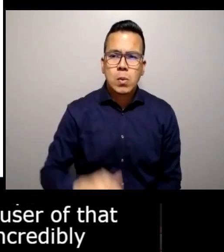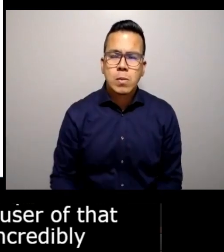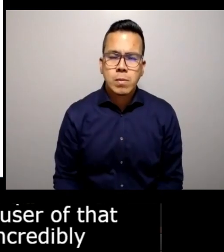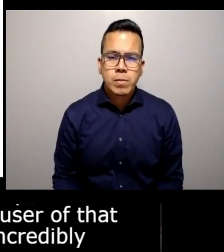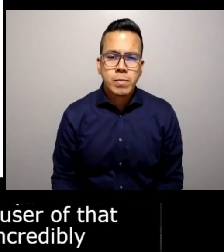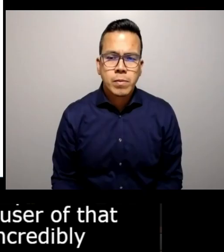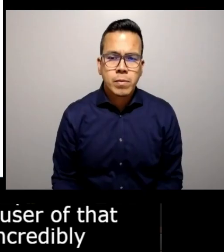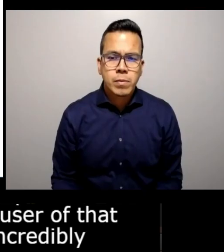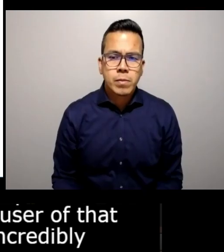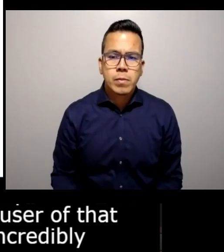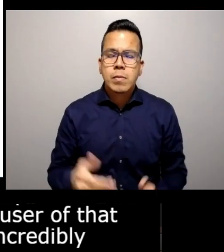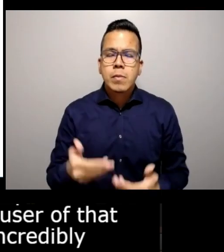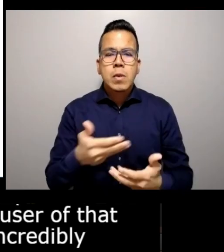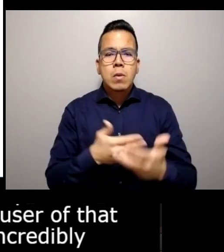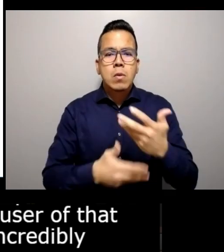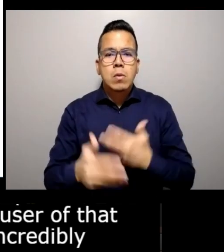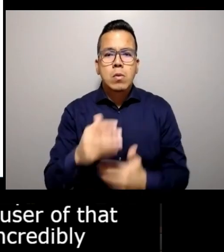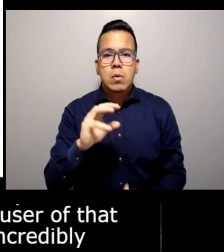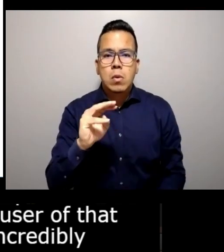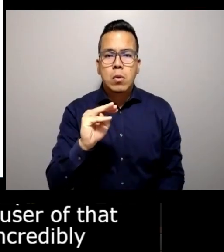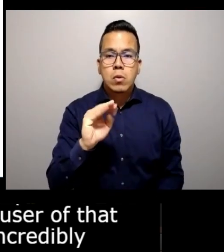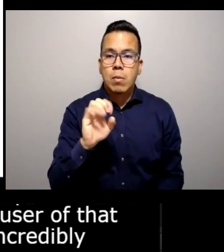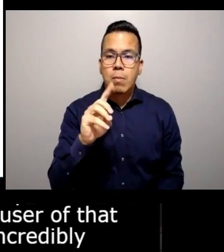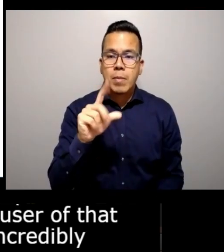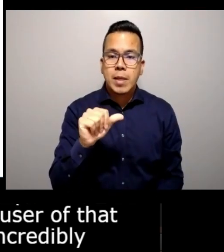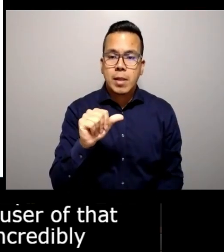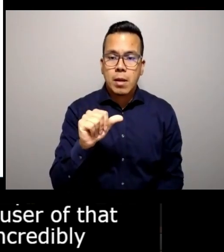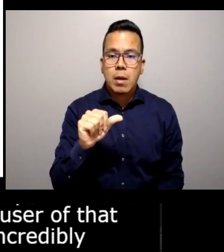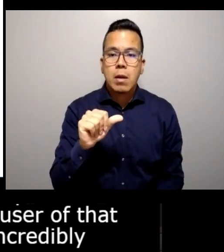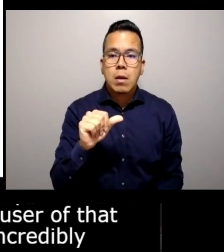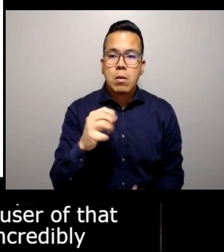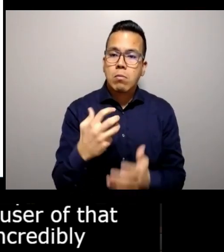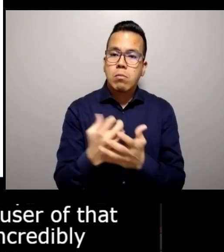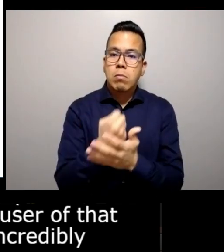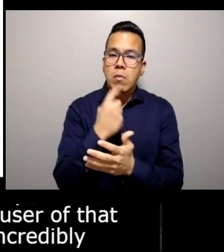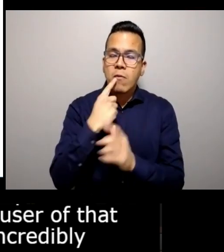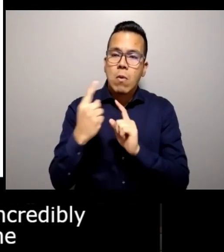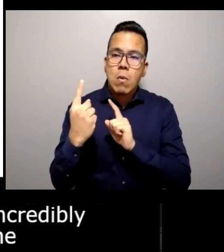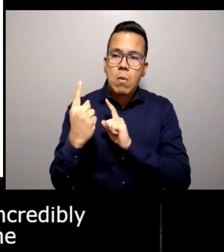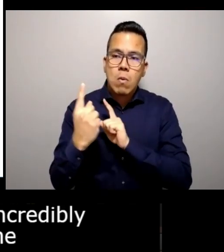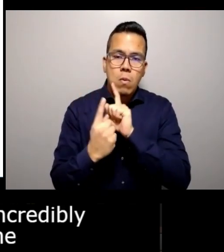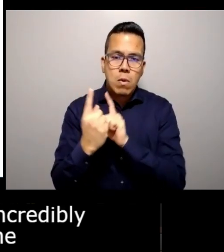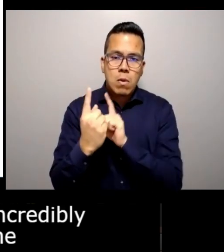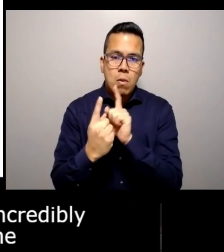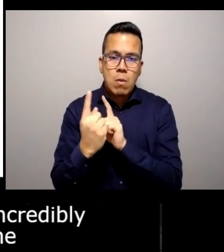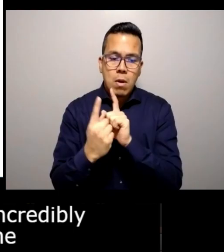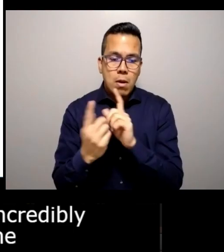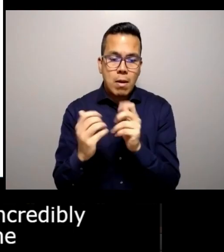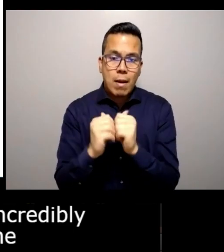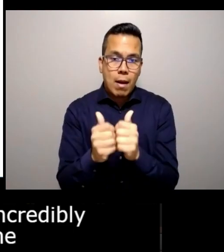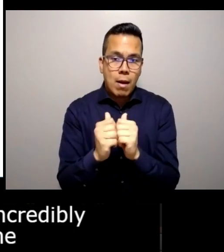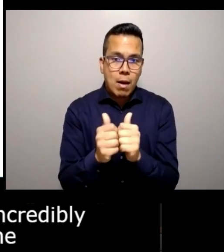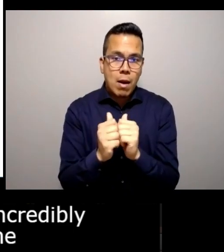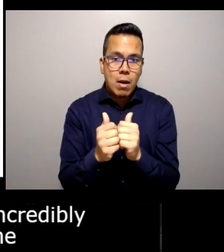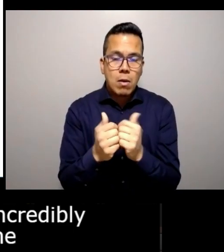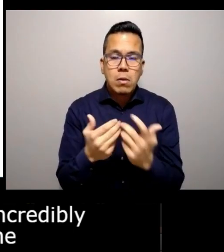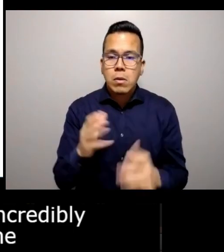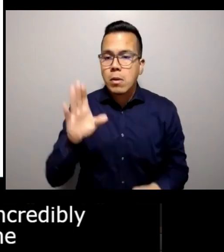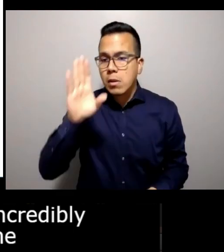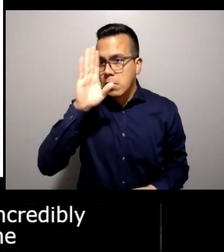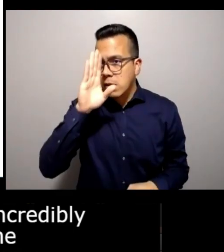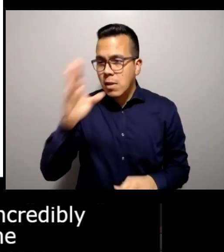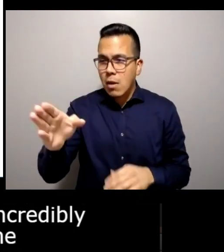Social media is also used as a one-to-one communicating device, either through direct messaging